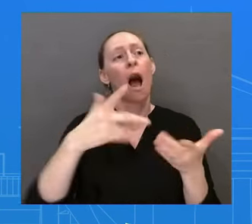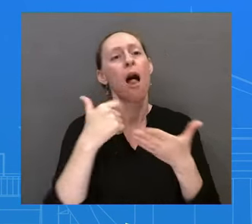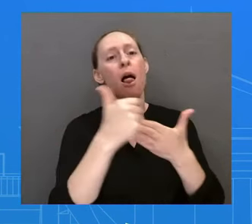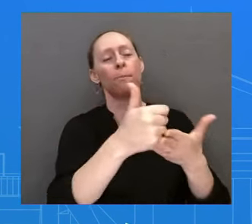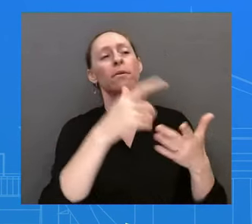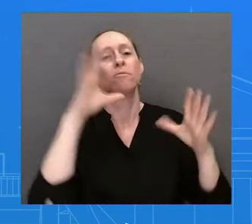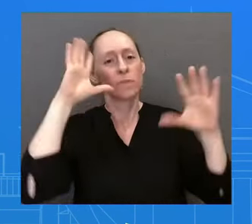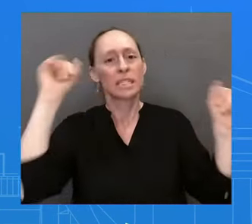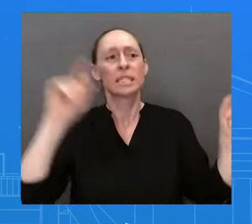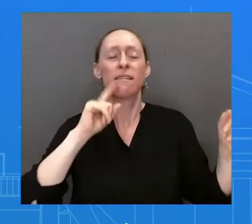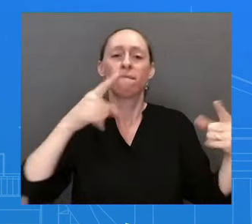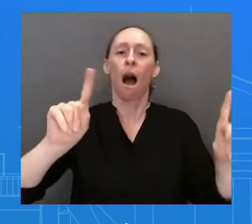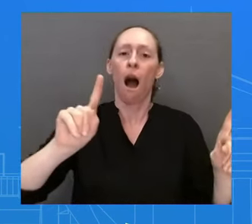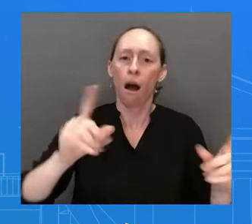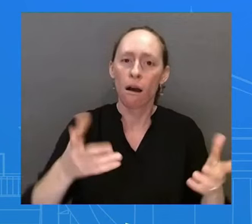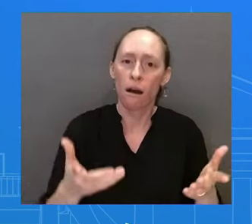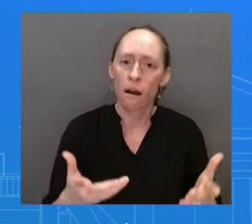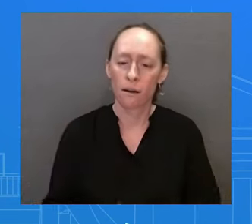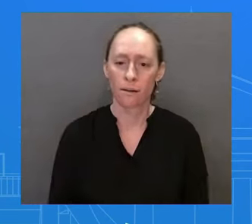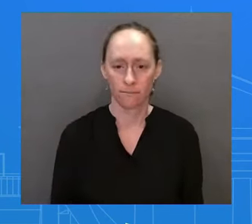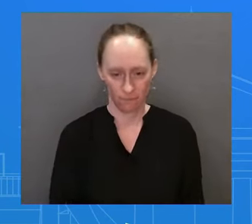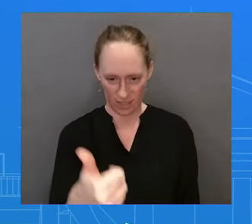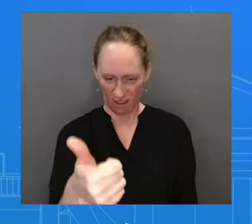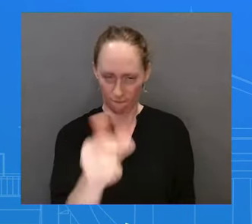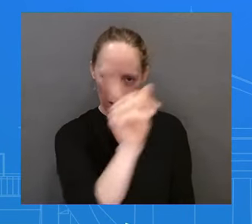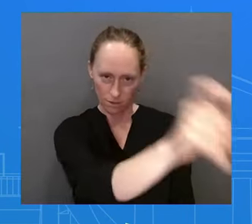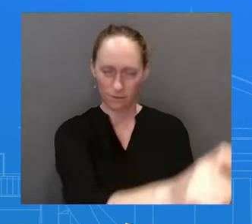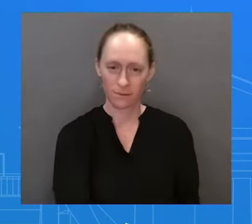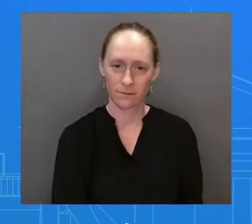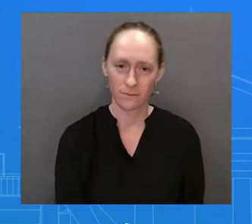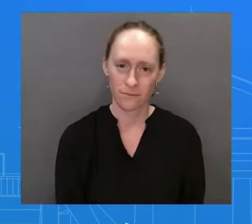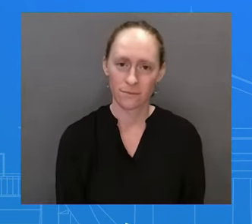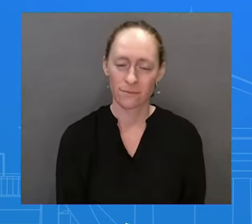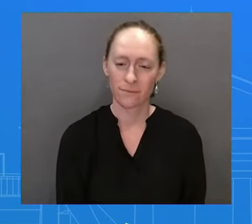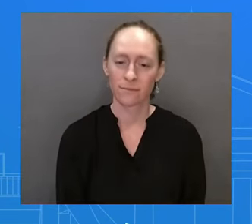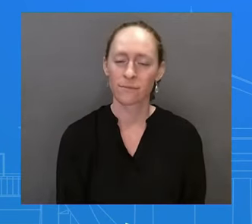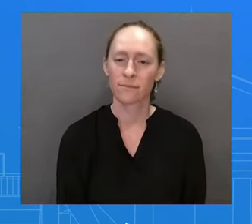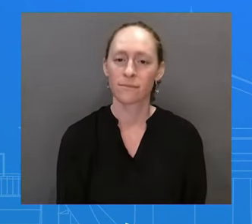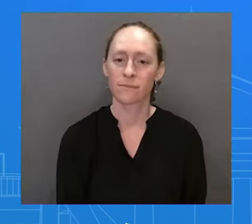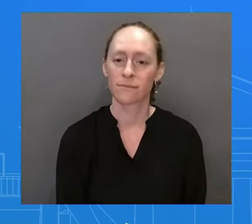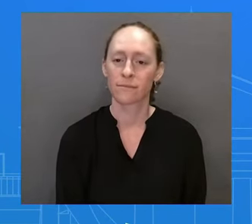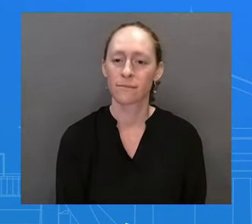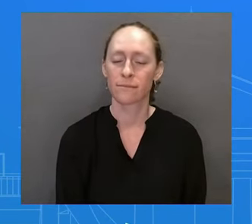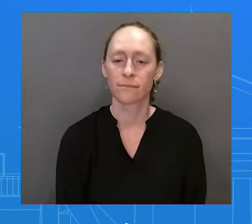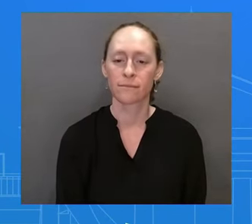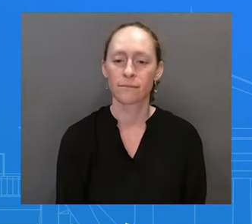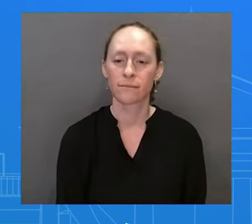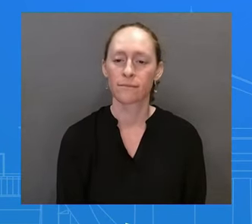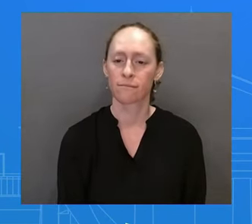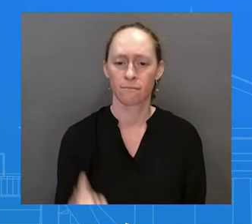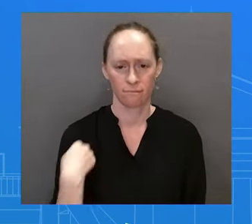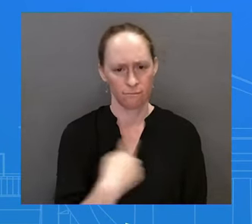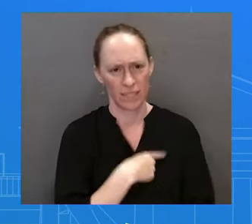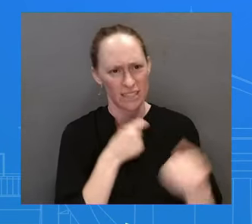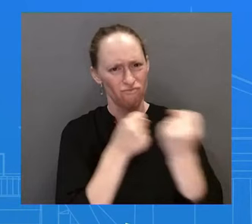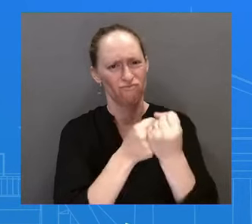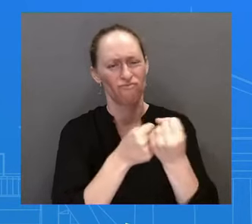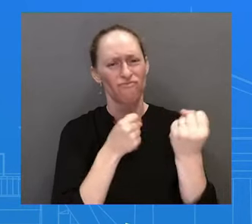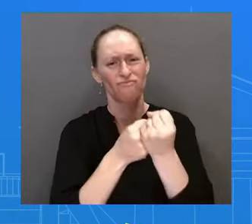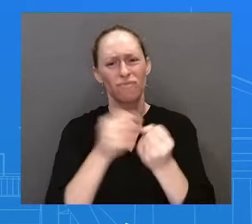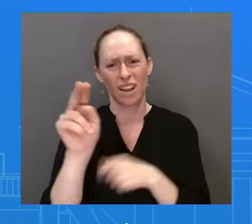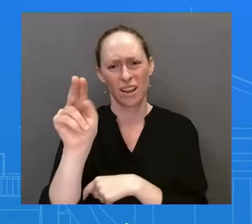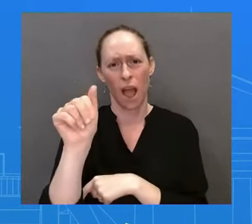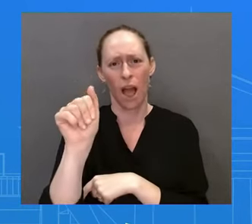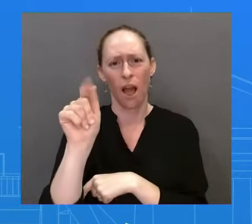Nothing's changed about our support for NATO's open door. Those are decisions that have to be made by the entire alliance and the country in